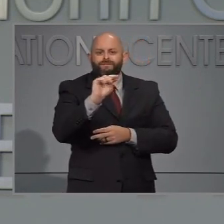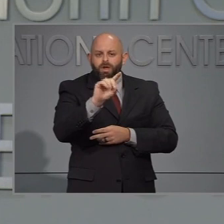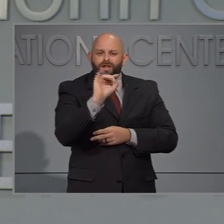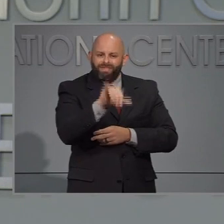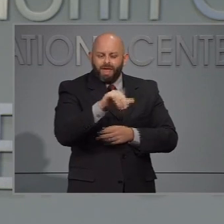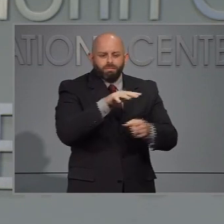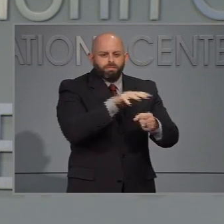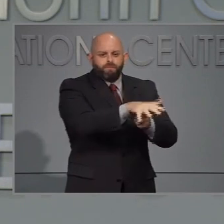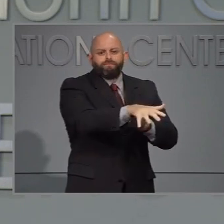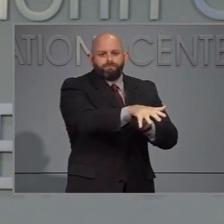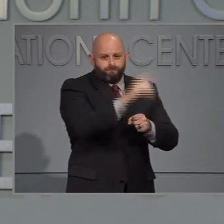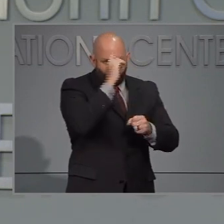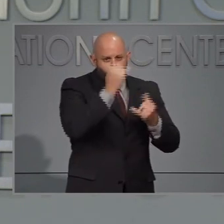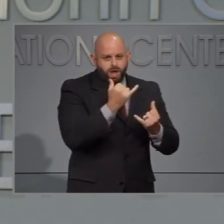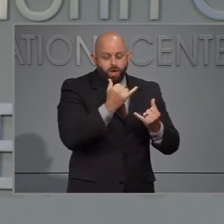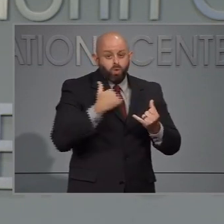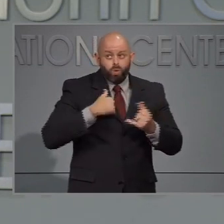right now.